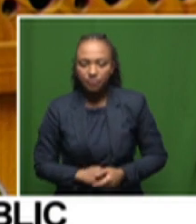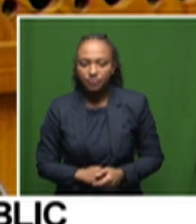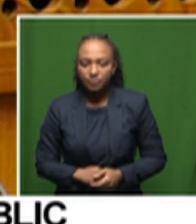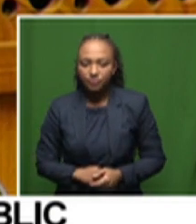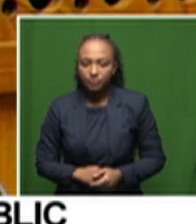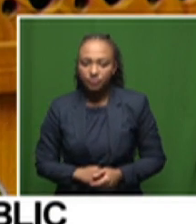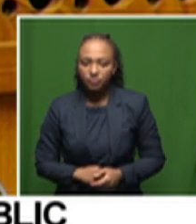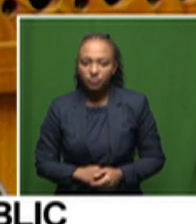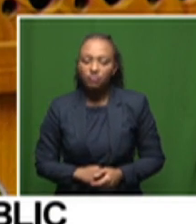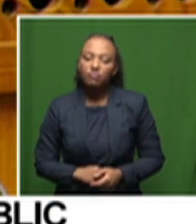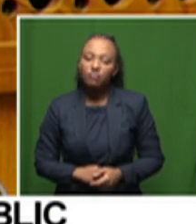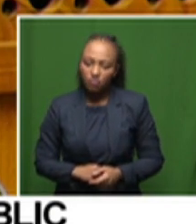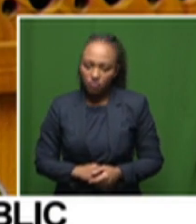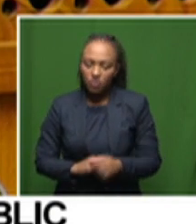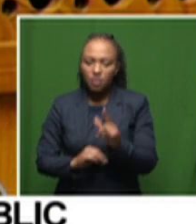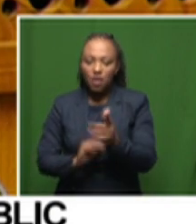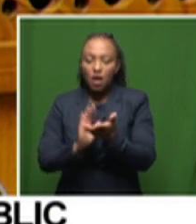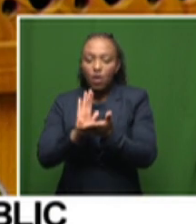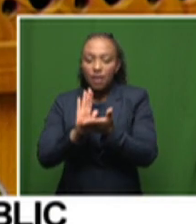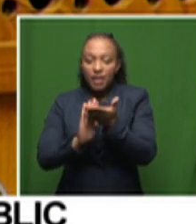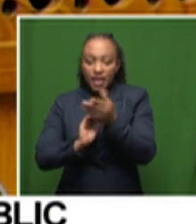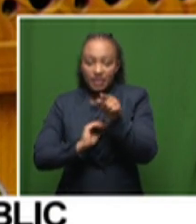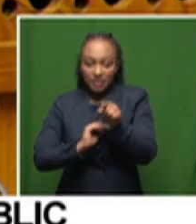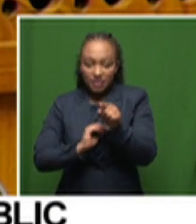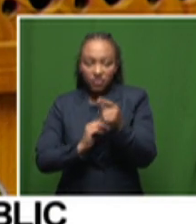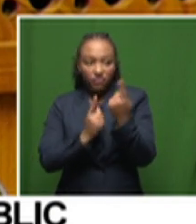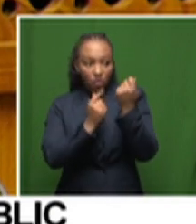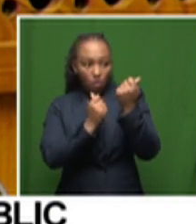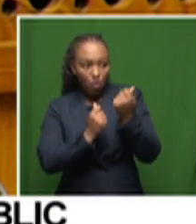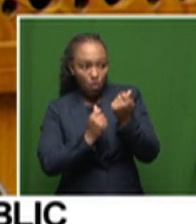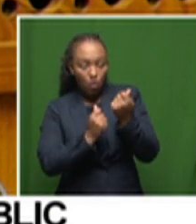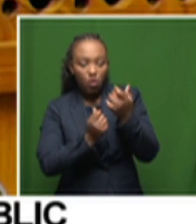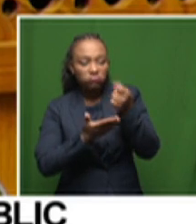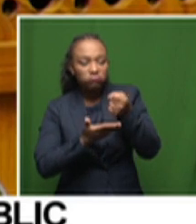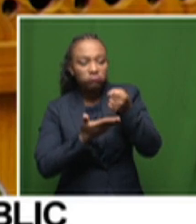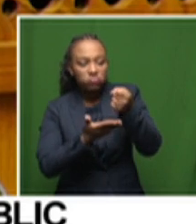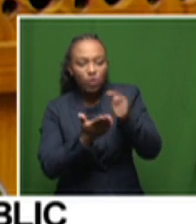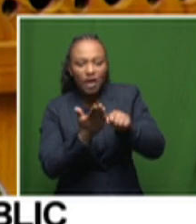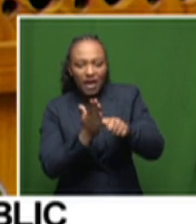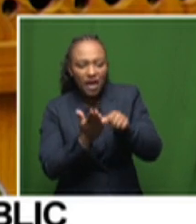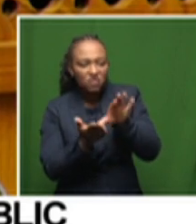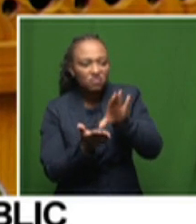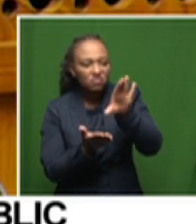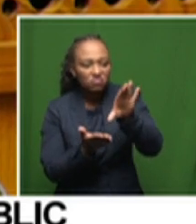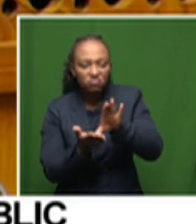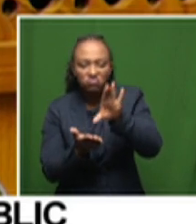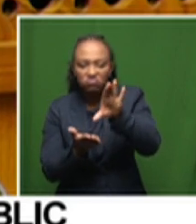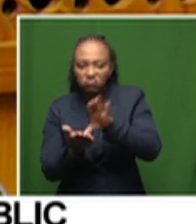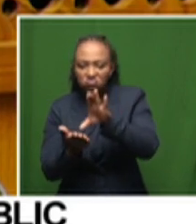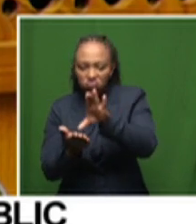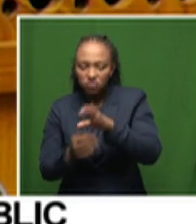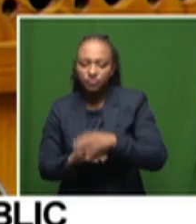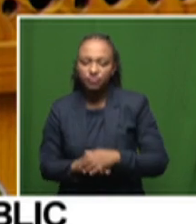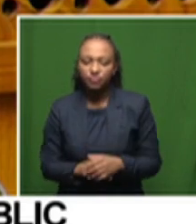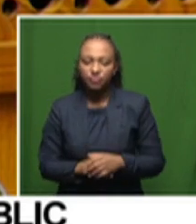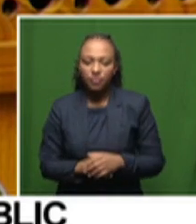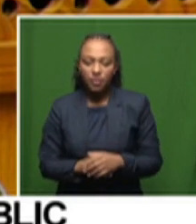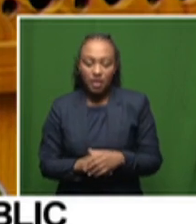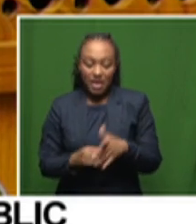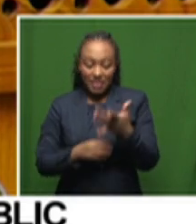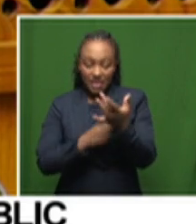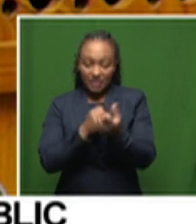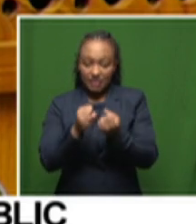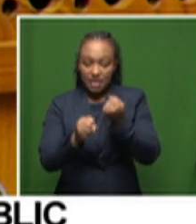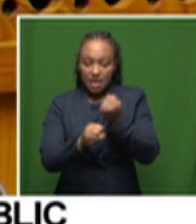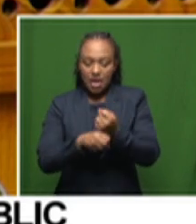I now provide an update on the fiscal relief package. In April this year, government announced a